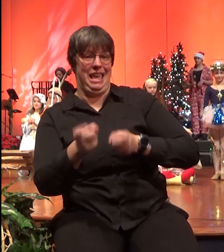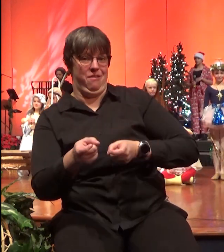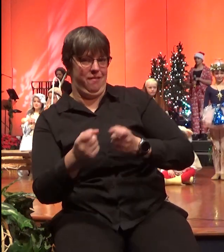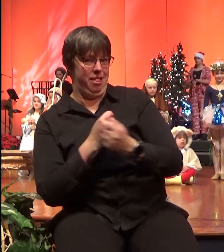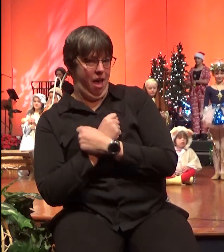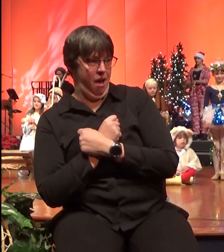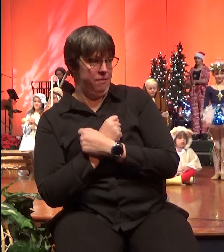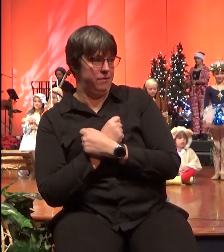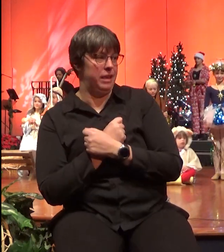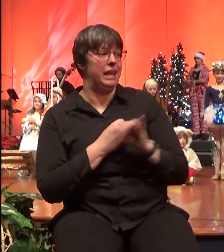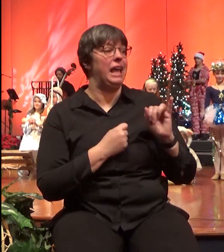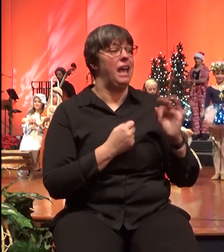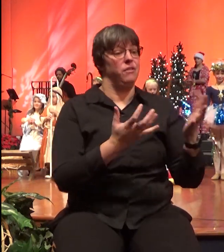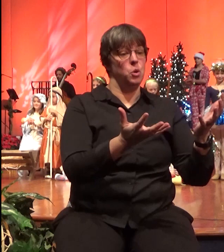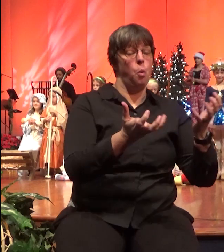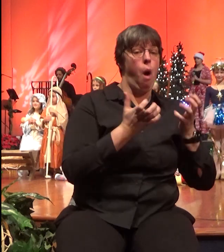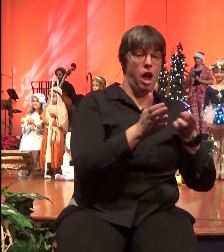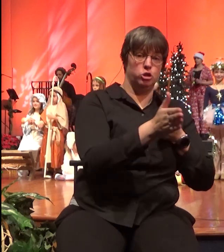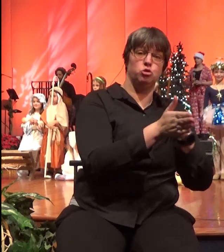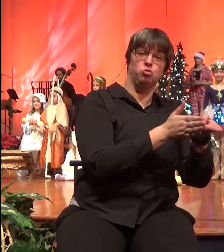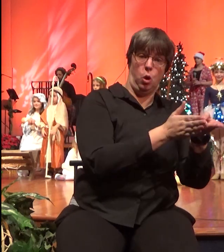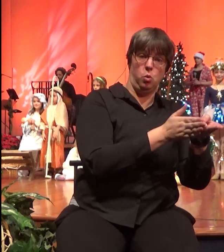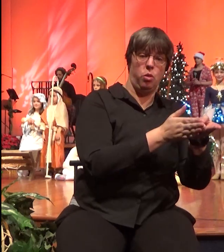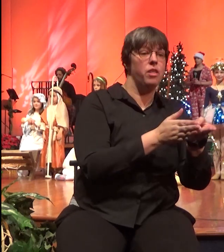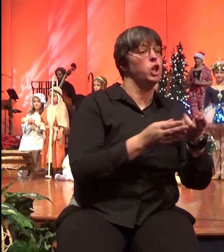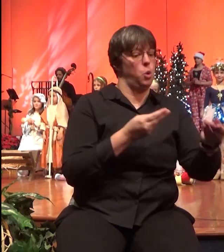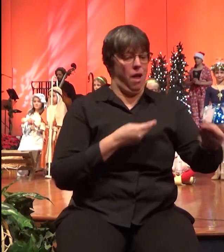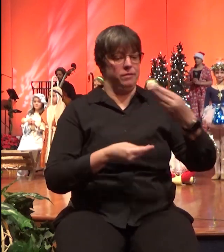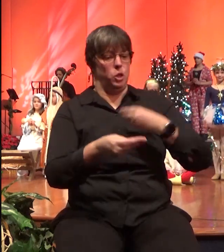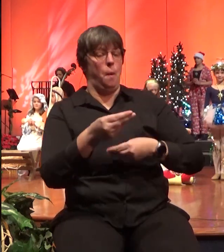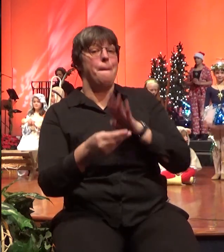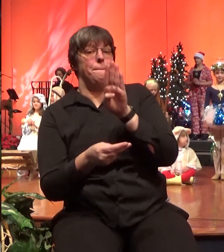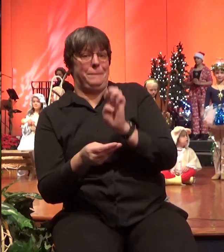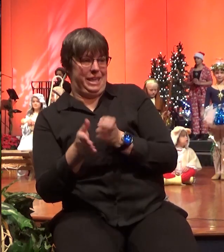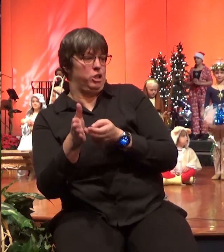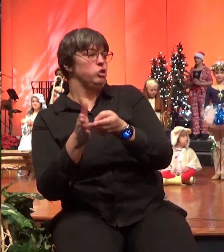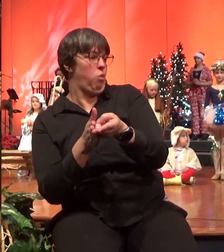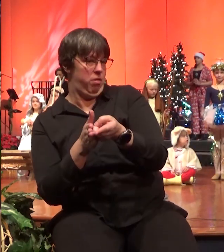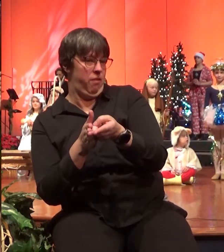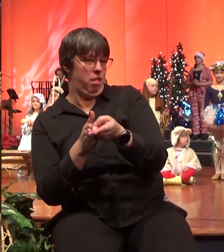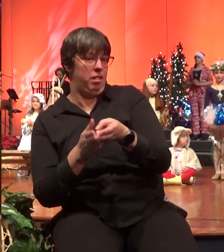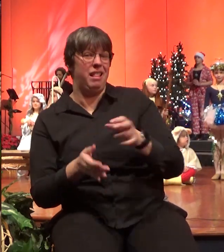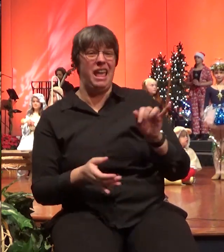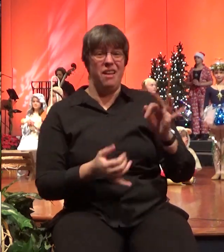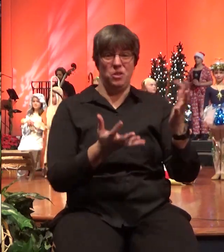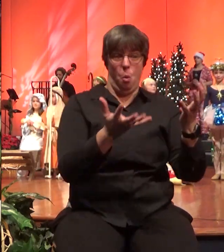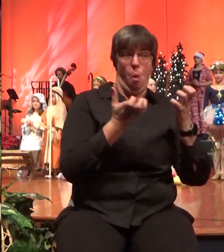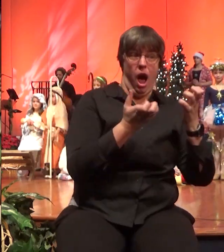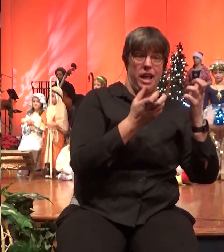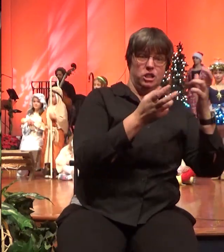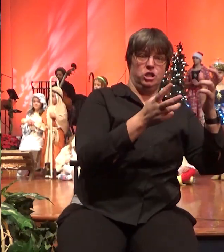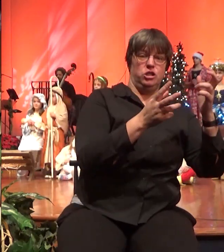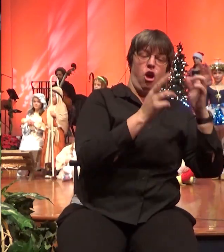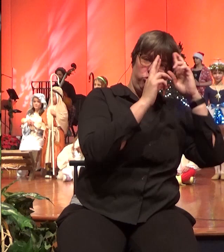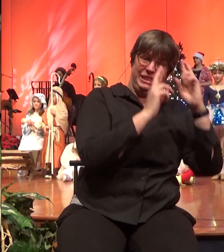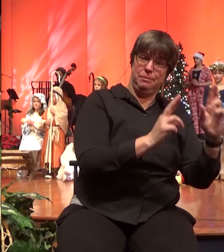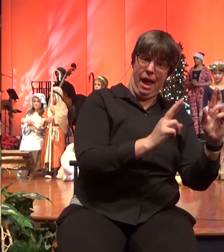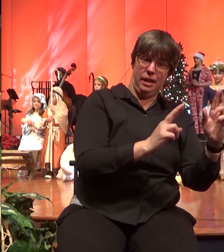want truth, be truthful. If you want respect, give